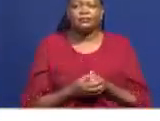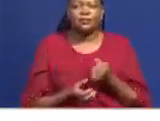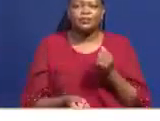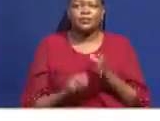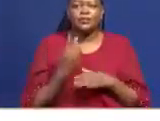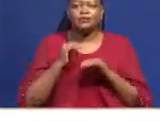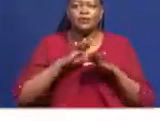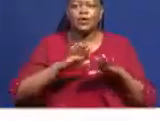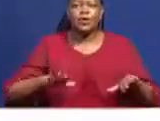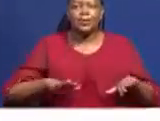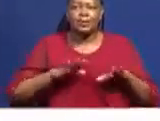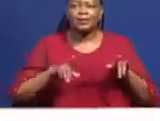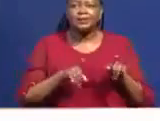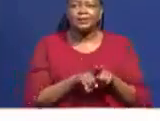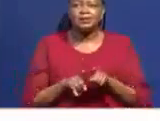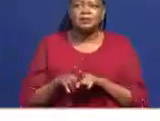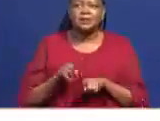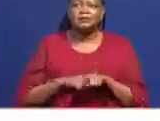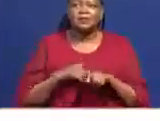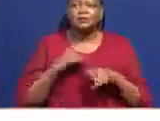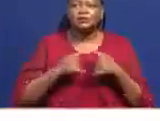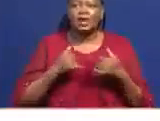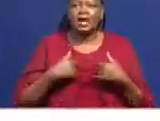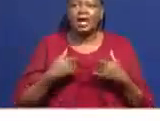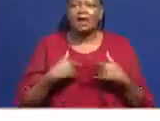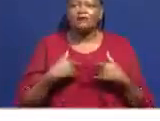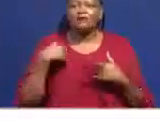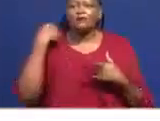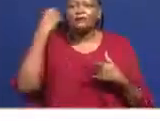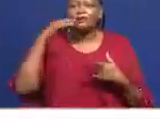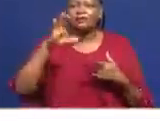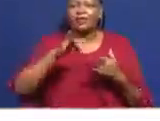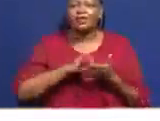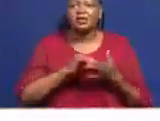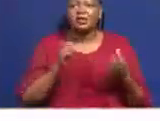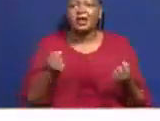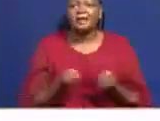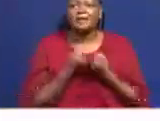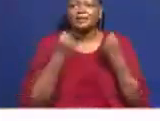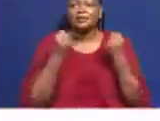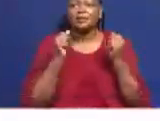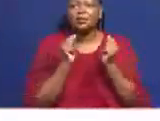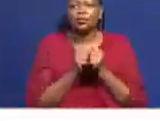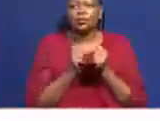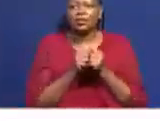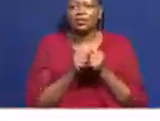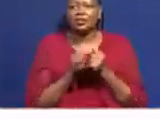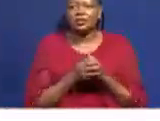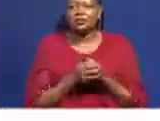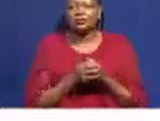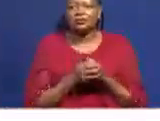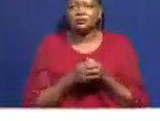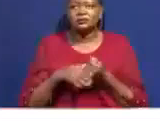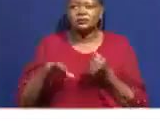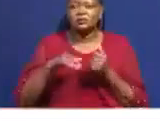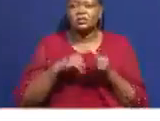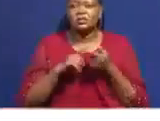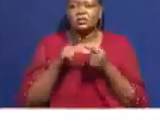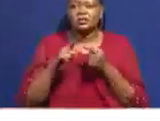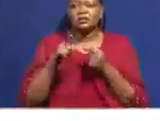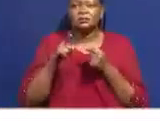the beach, at the same time enjoy the scenery that comes with the hills around